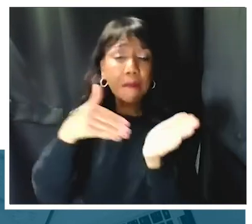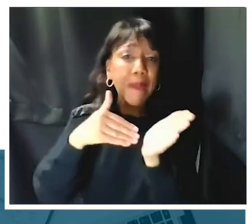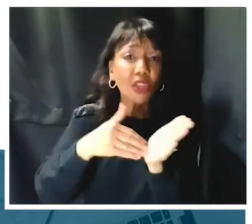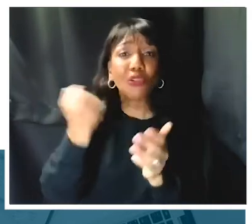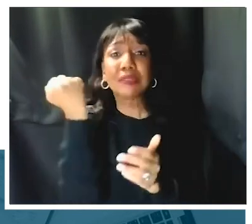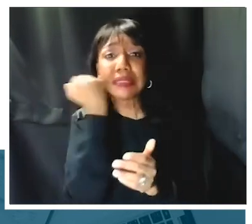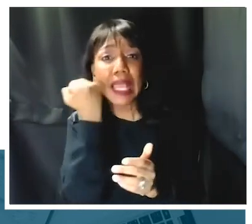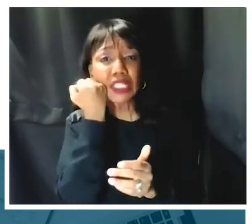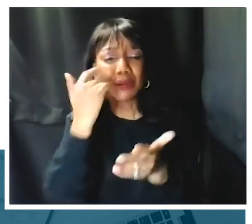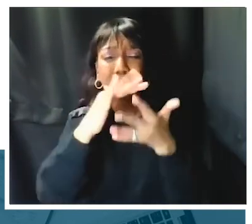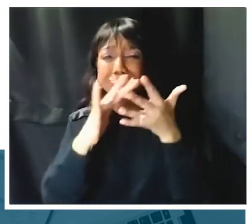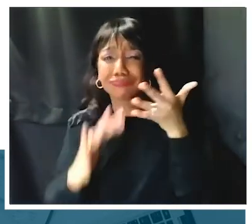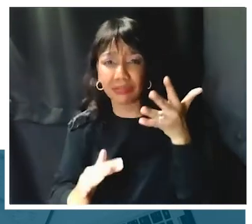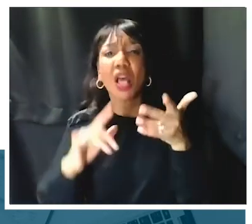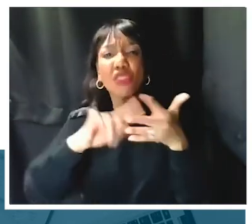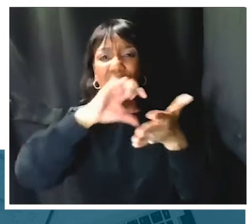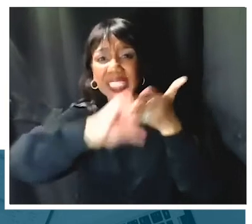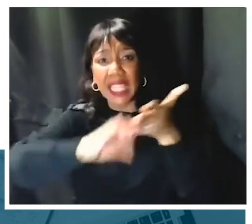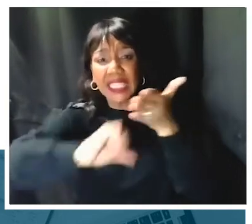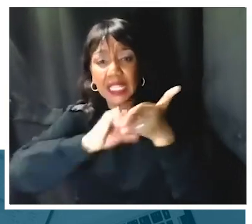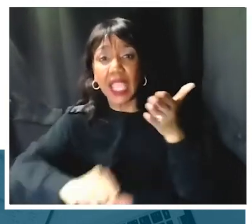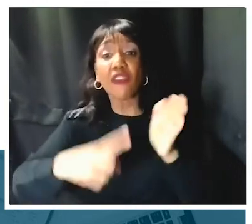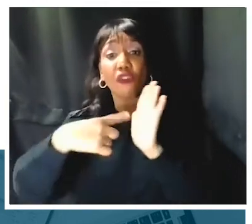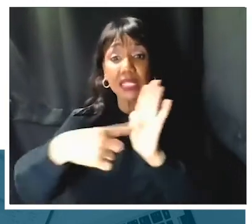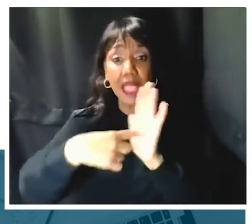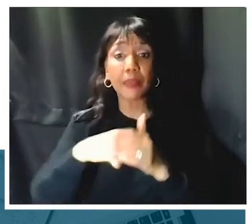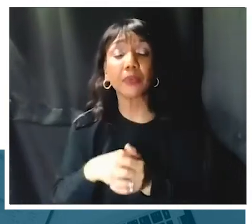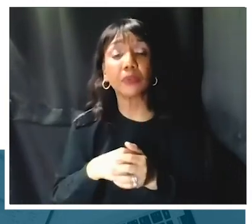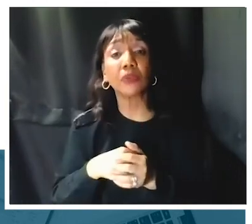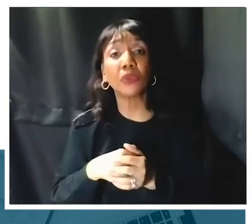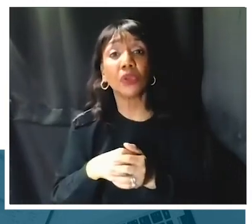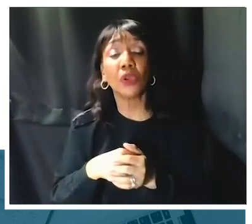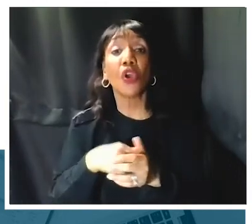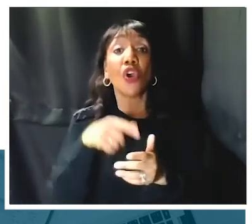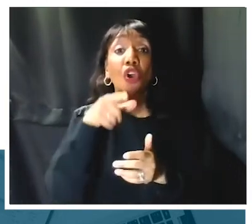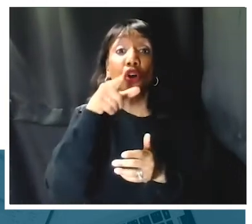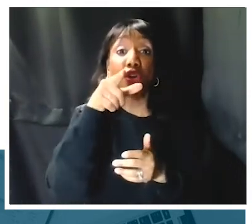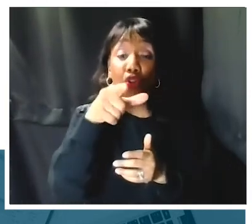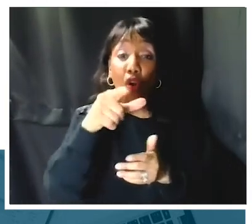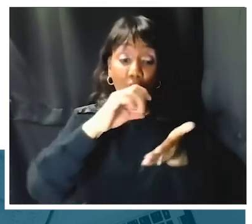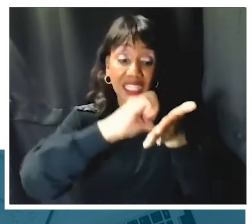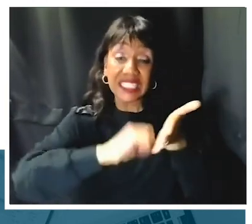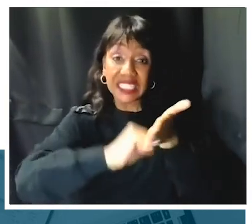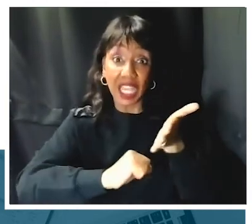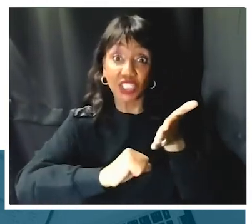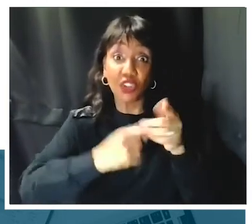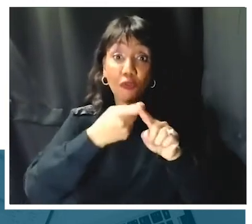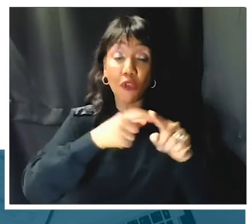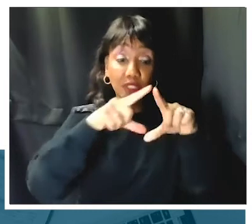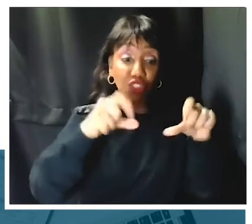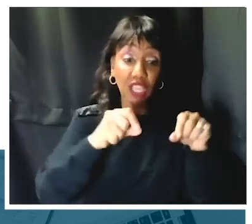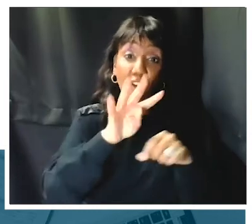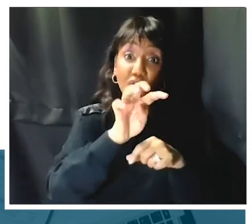medical, dental, etc. An example of this would be that once your deductions have been taken out,